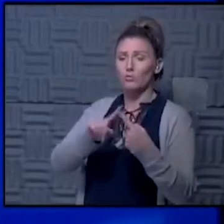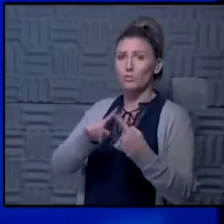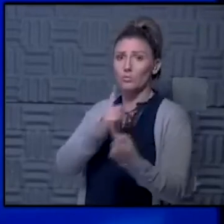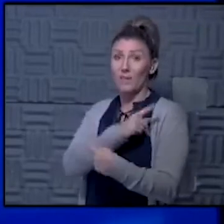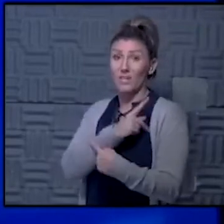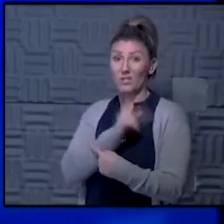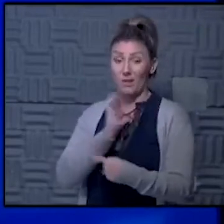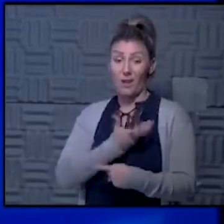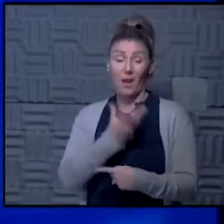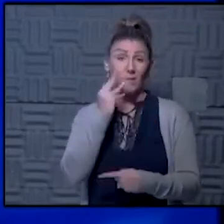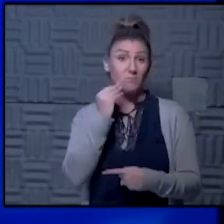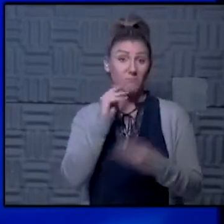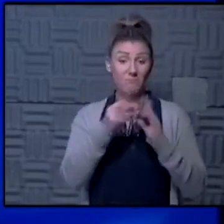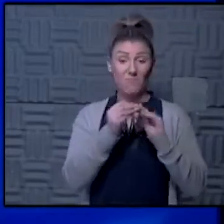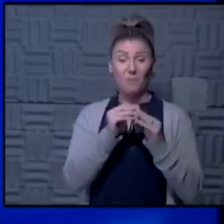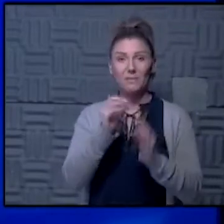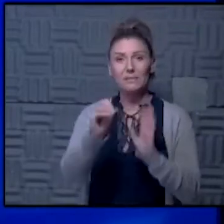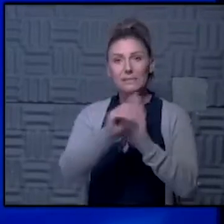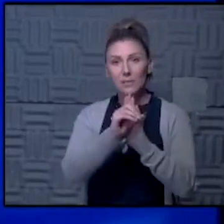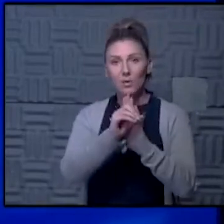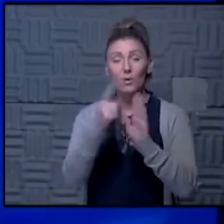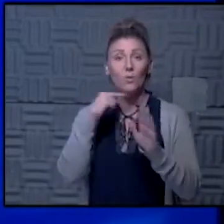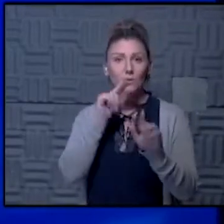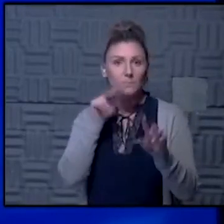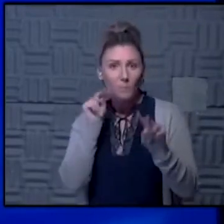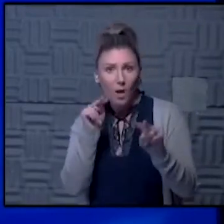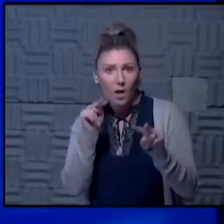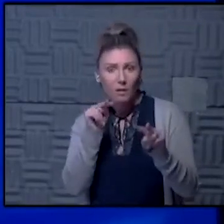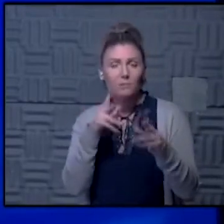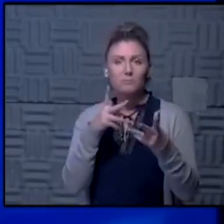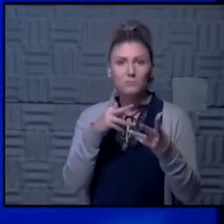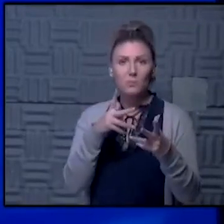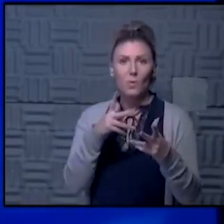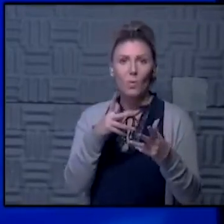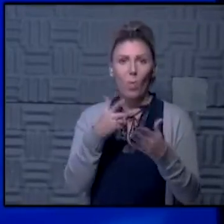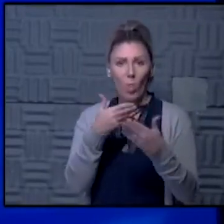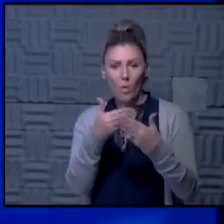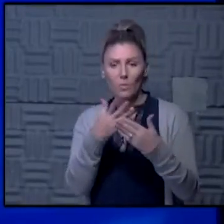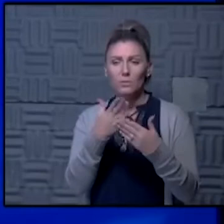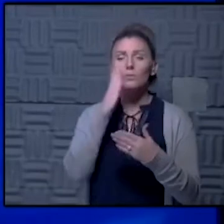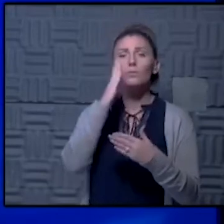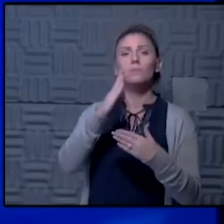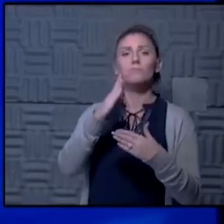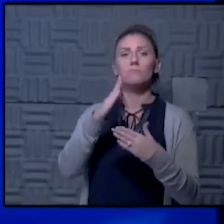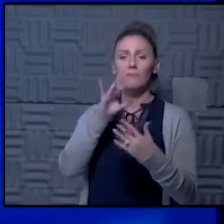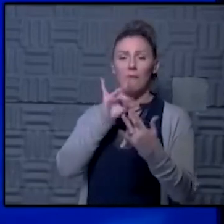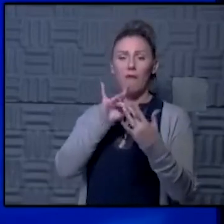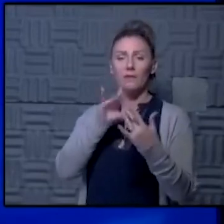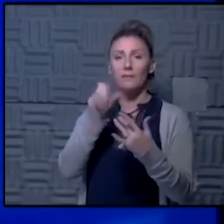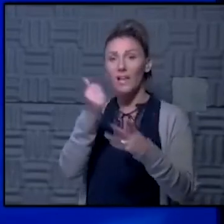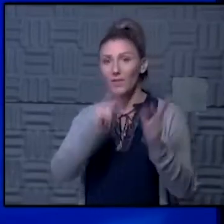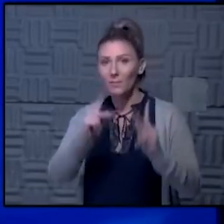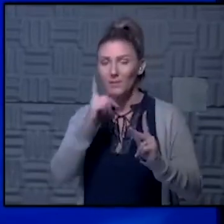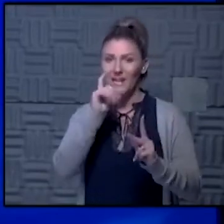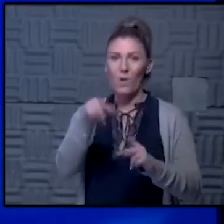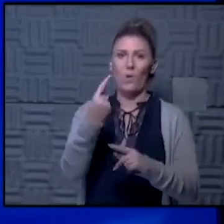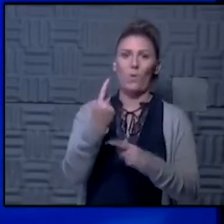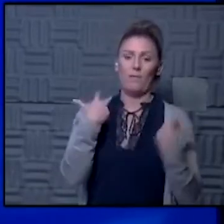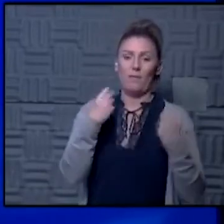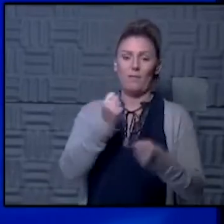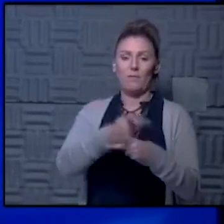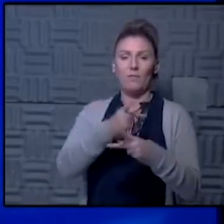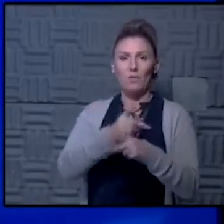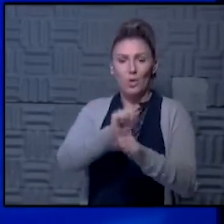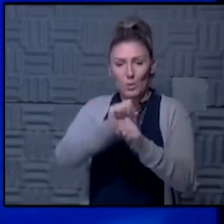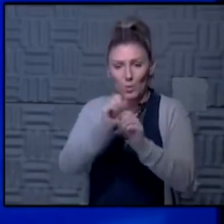zero. We watch very closely. So, of course, you'll come into contact with other people, not just healthcare workers, if